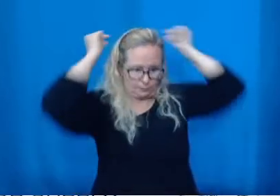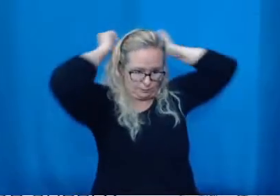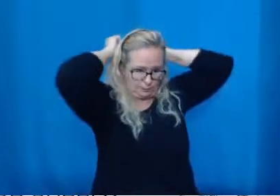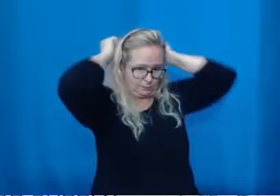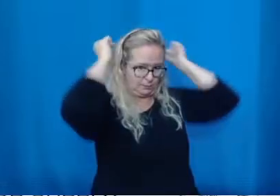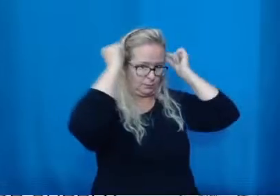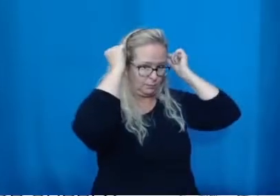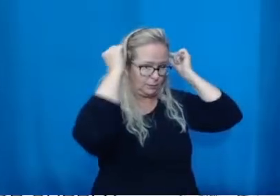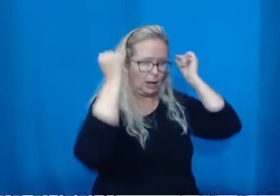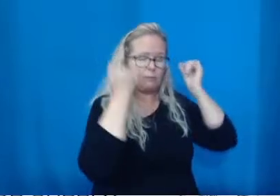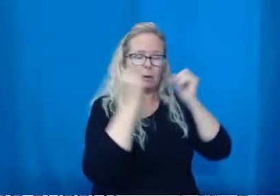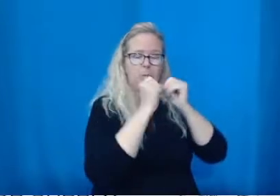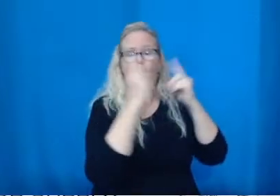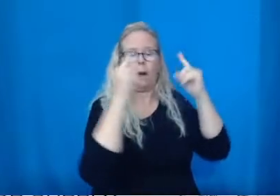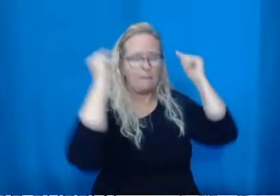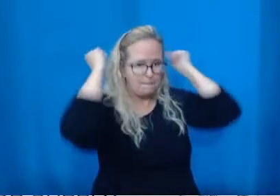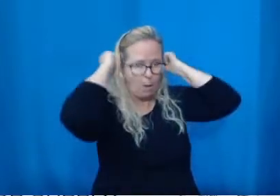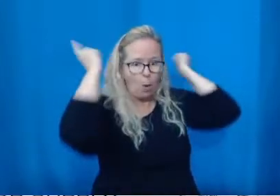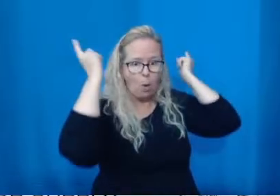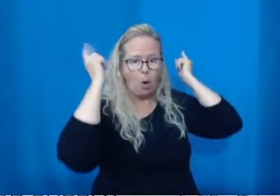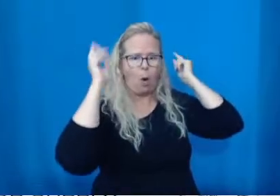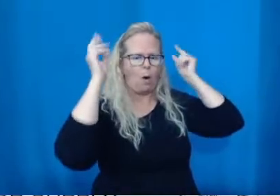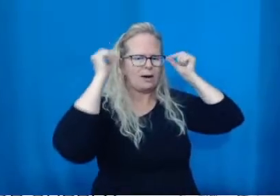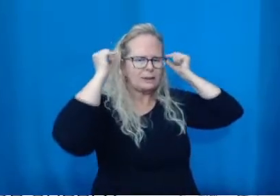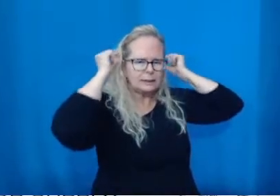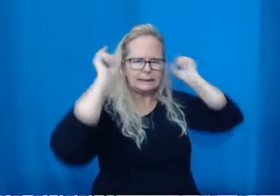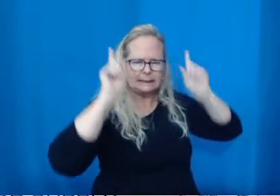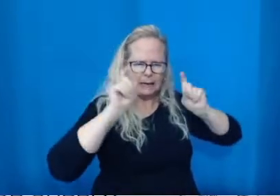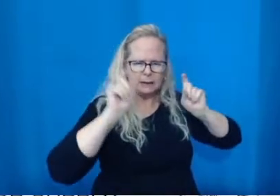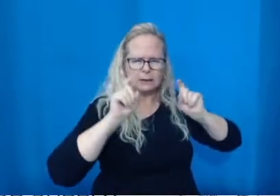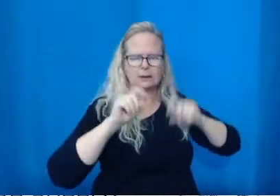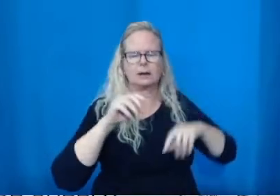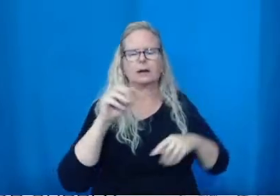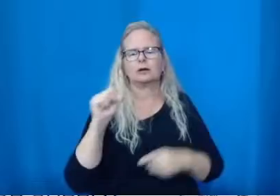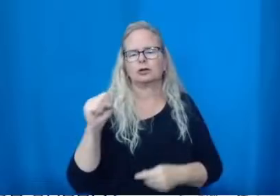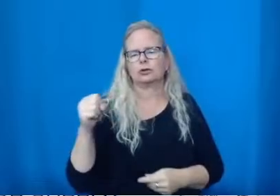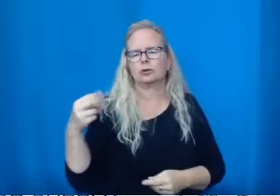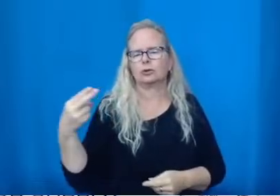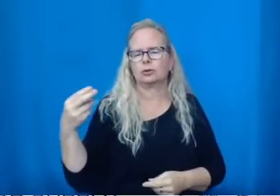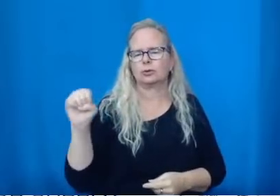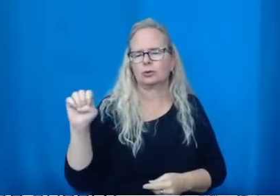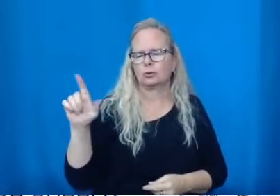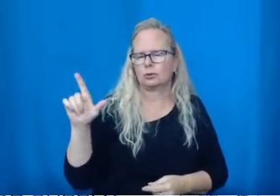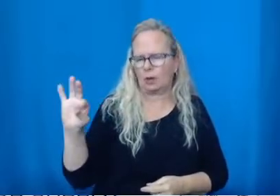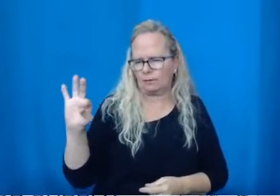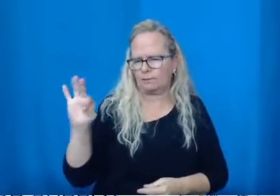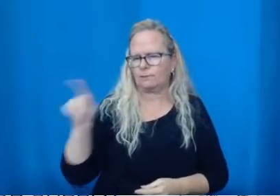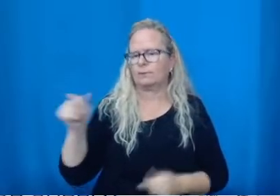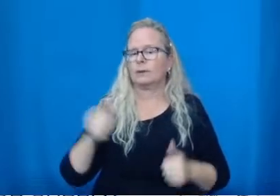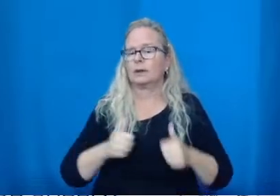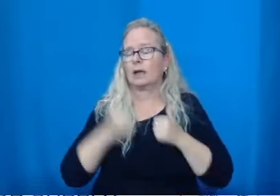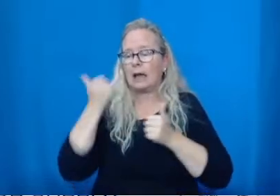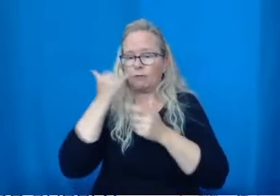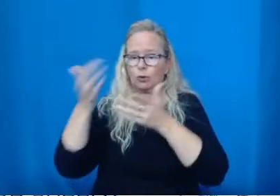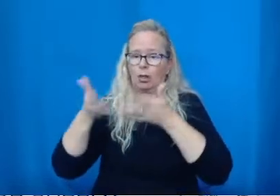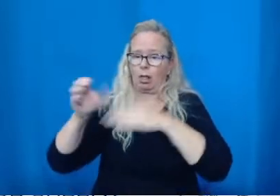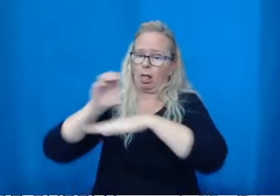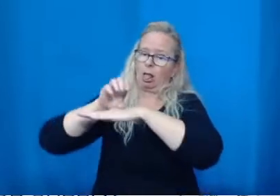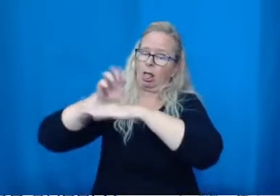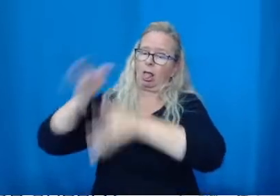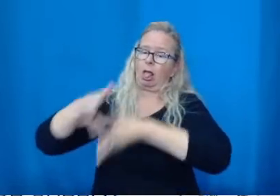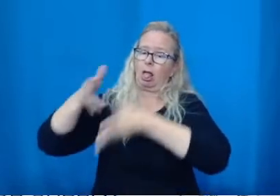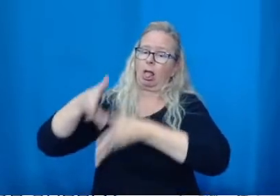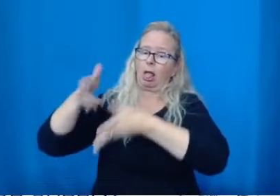that the manufacturer has to declare a shelf life, which is not necessary for NIOSH approved product. And for the N95 type products, there's going to be